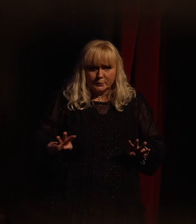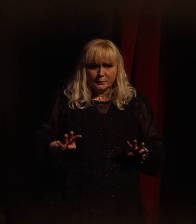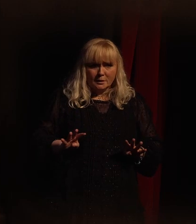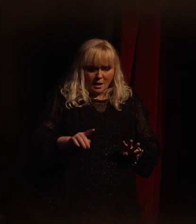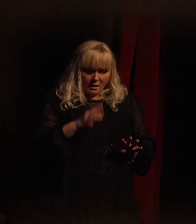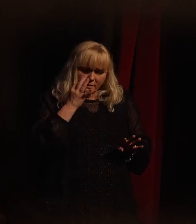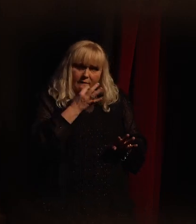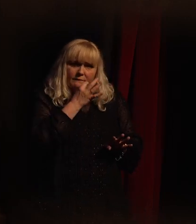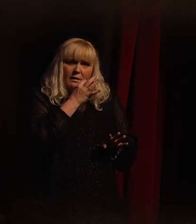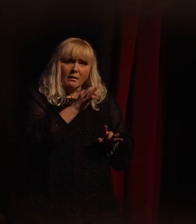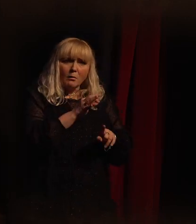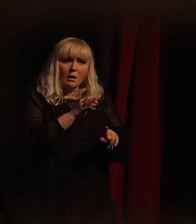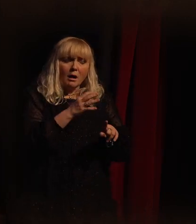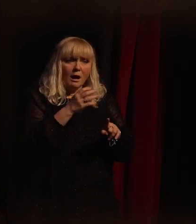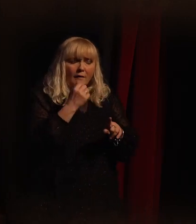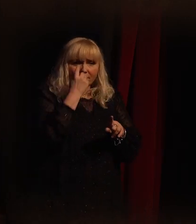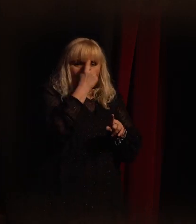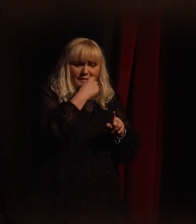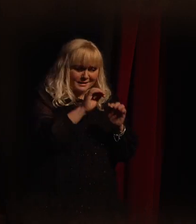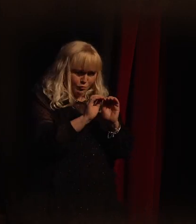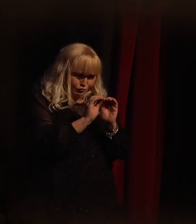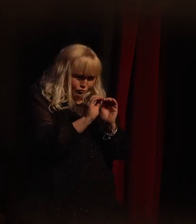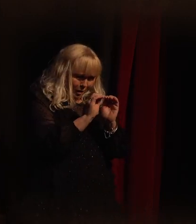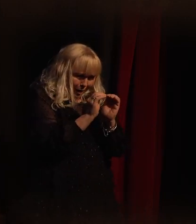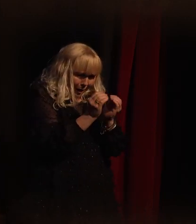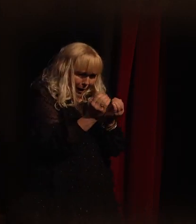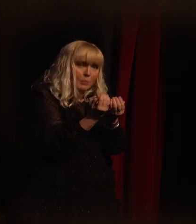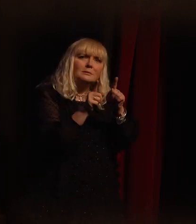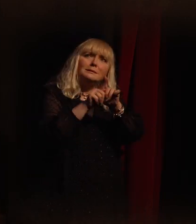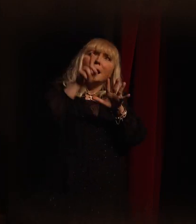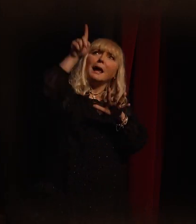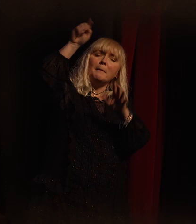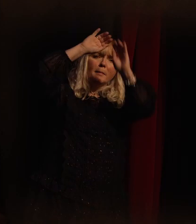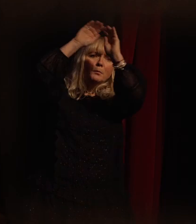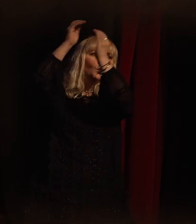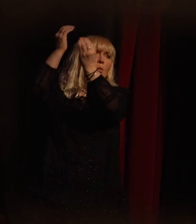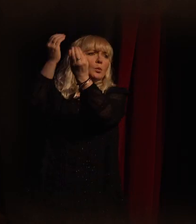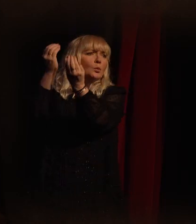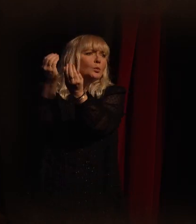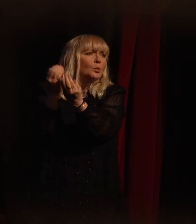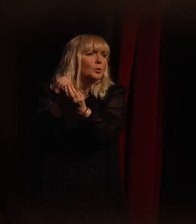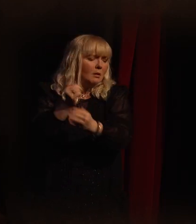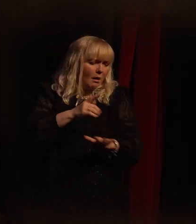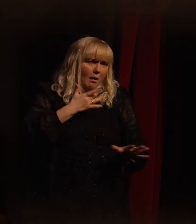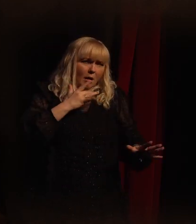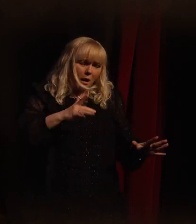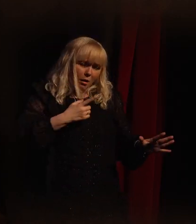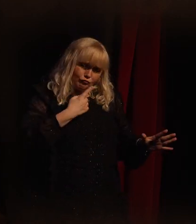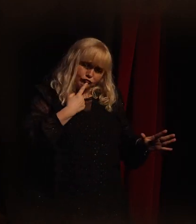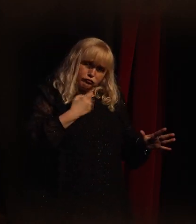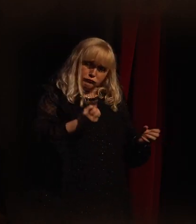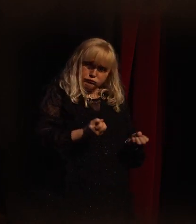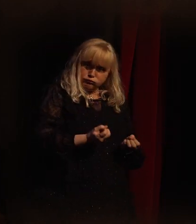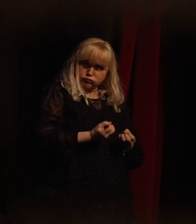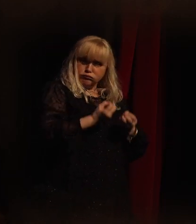the moon and ruddier than the grown of orchis in the pasture or rhododendrons